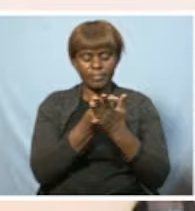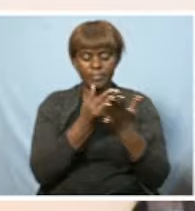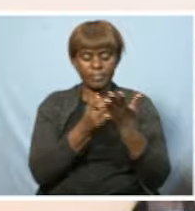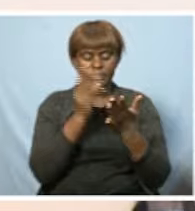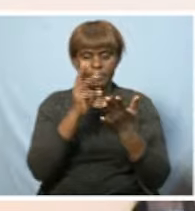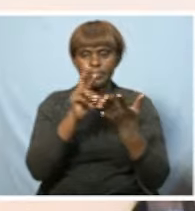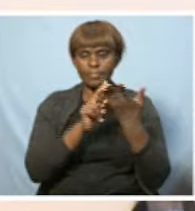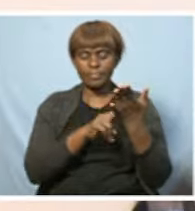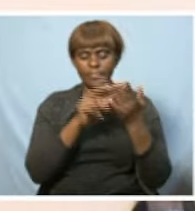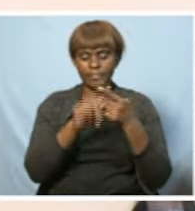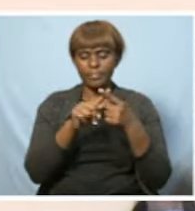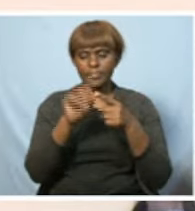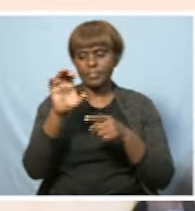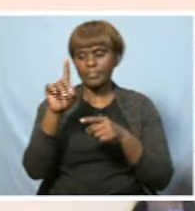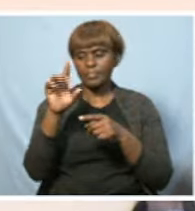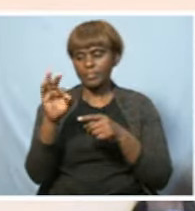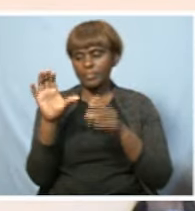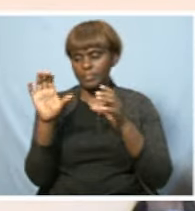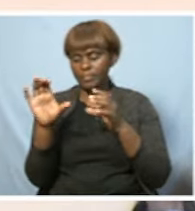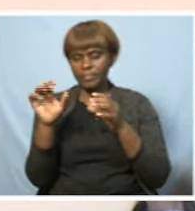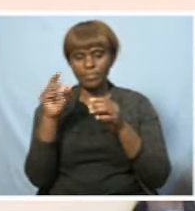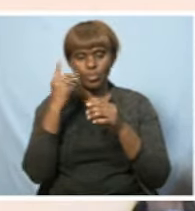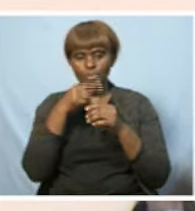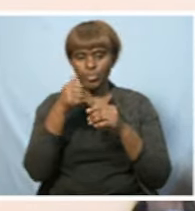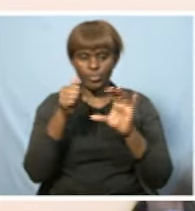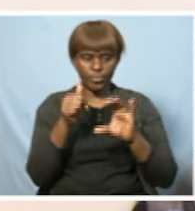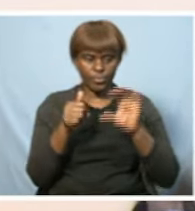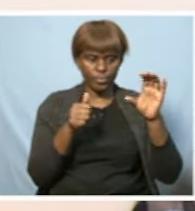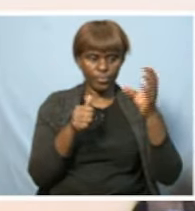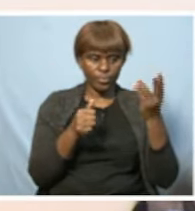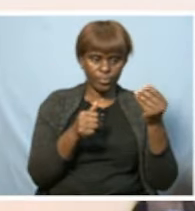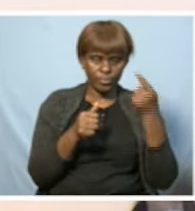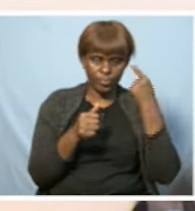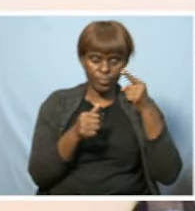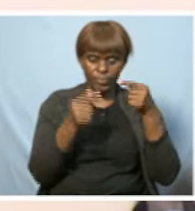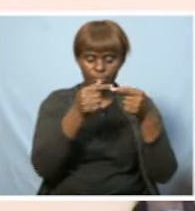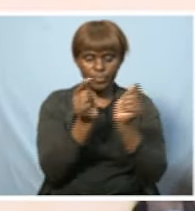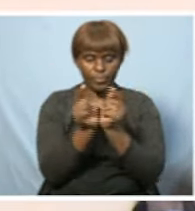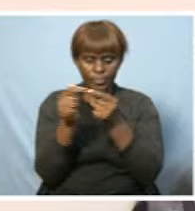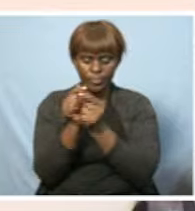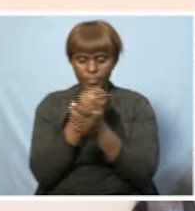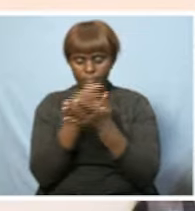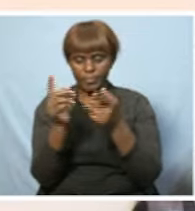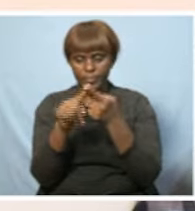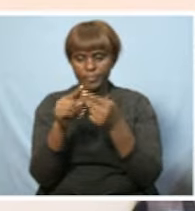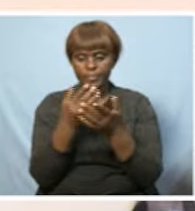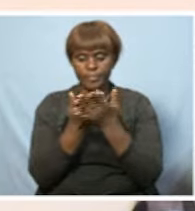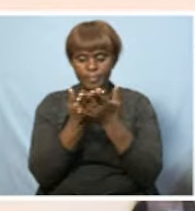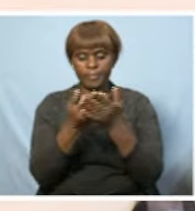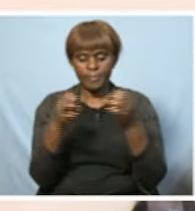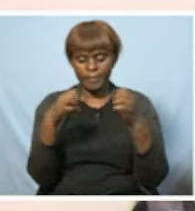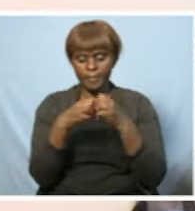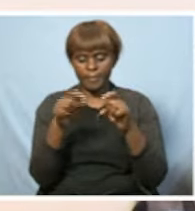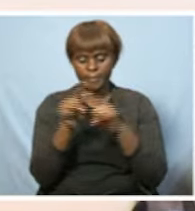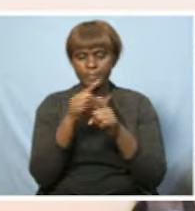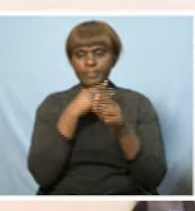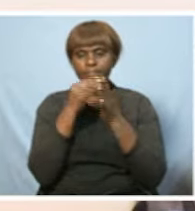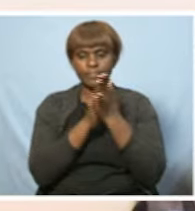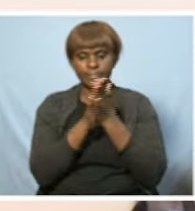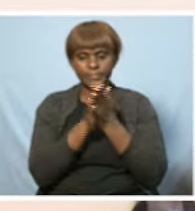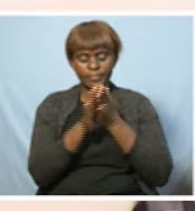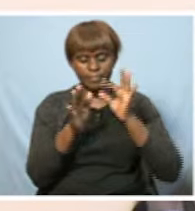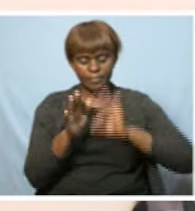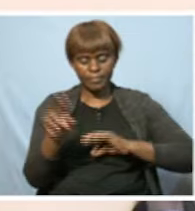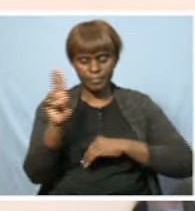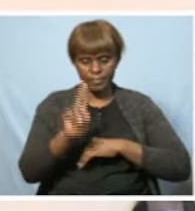reported to the respective CDFC, who reallocated the funds for groups that failed to submit bank accounts, and interest earned was used to